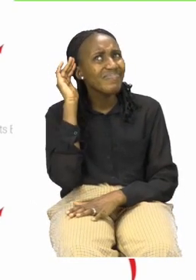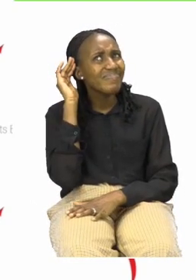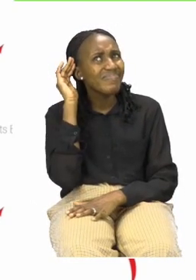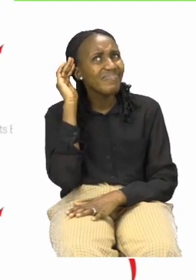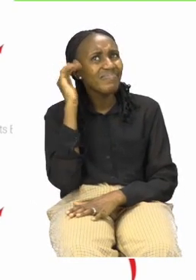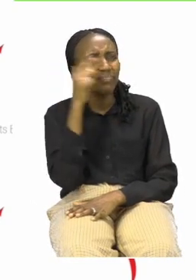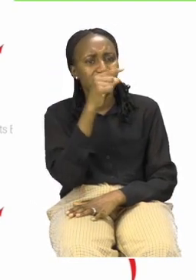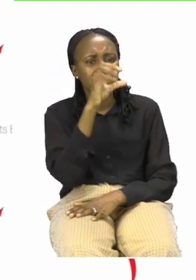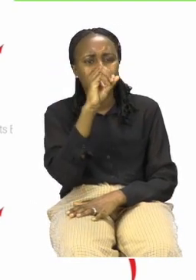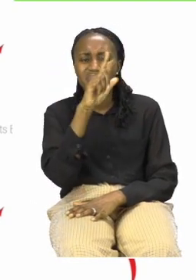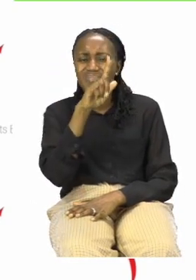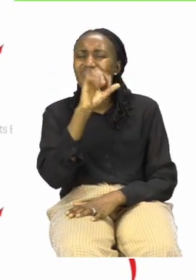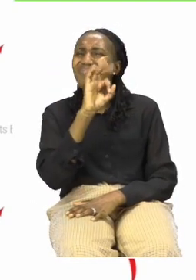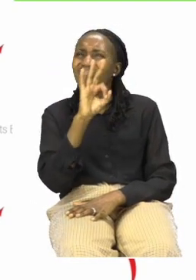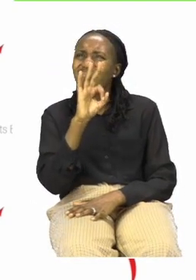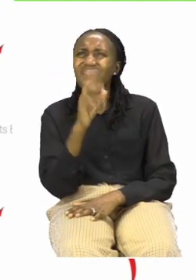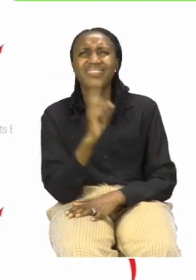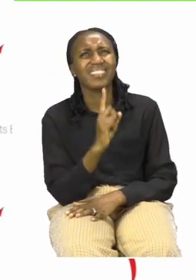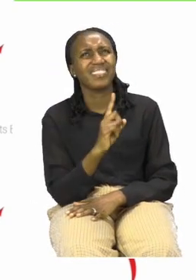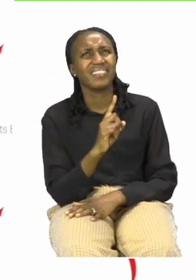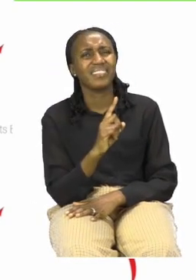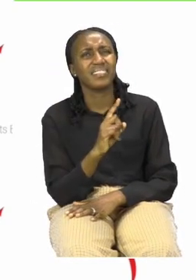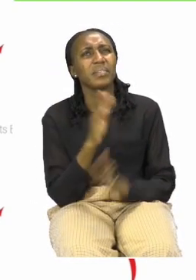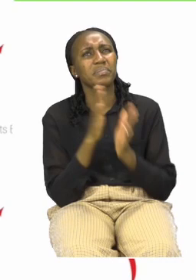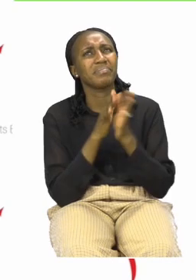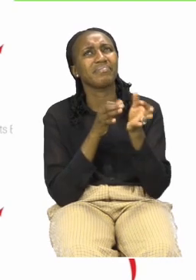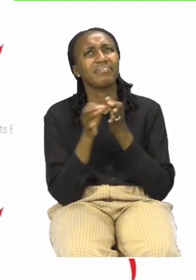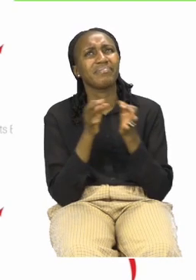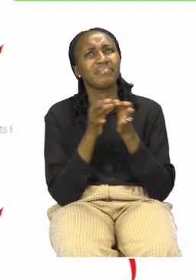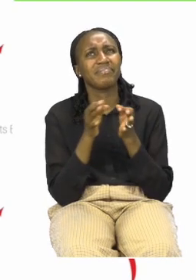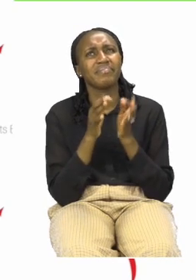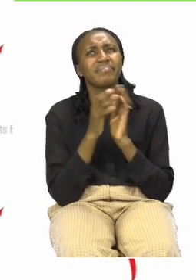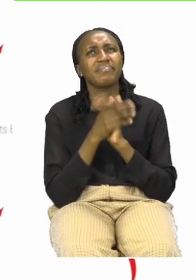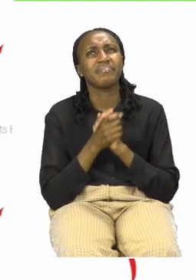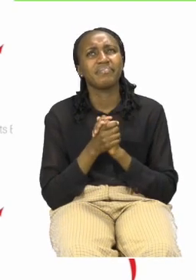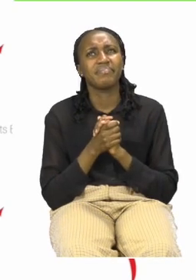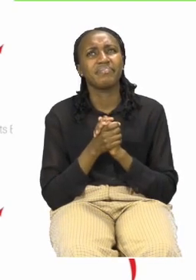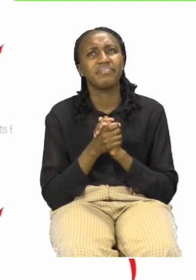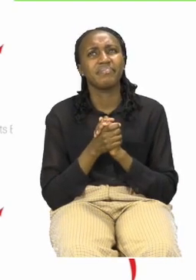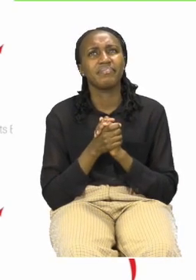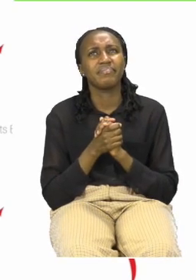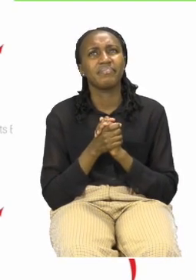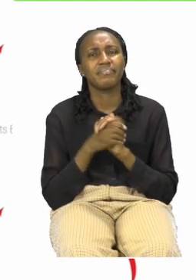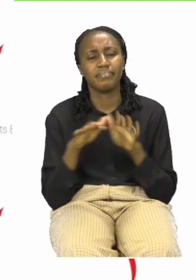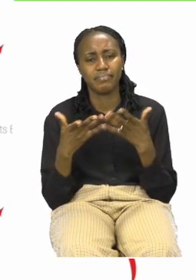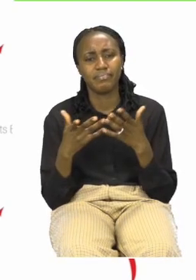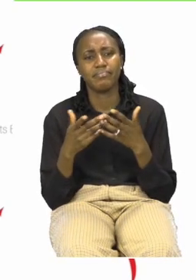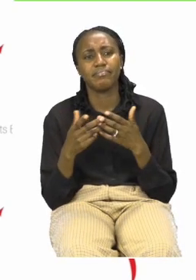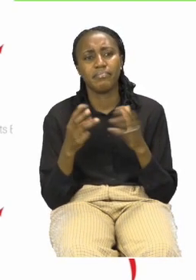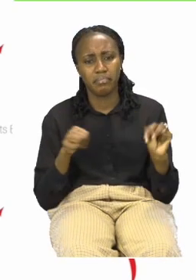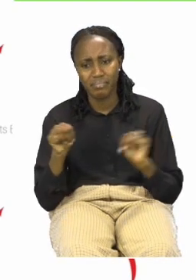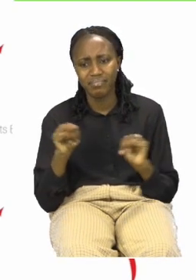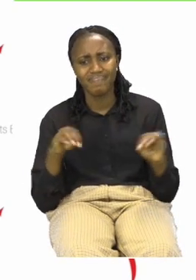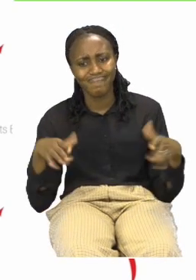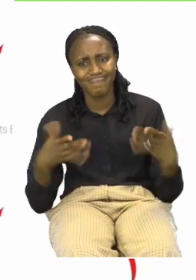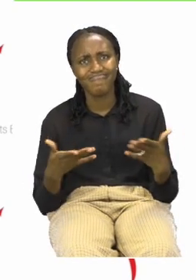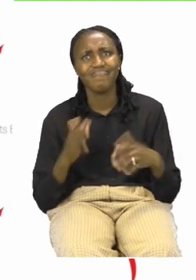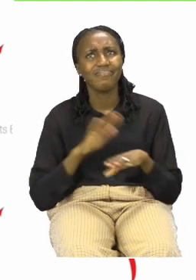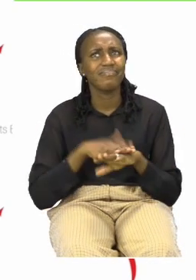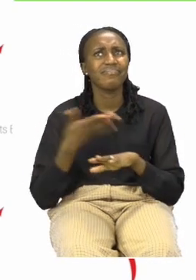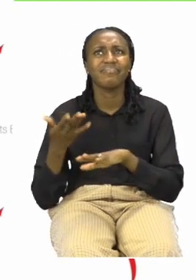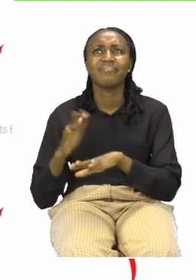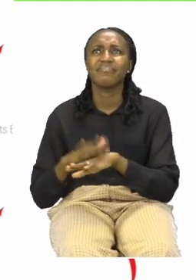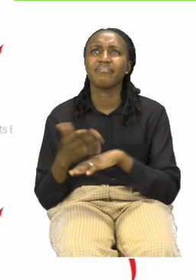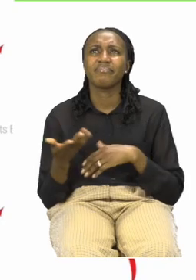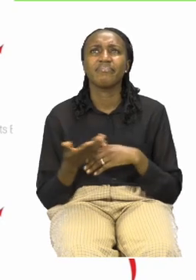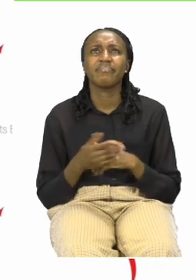that elite class. Yes. But first, before we go into that, could you tell me about the management structures in the federation, who is